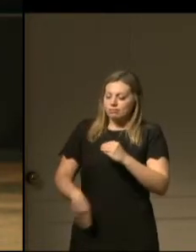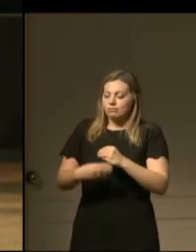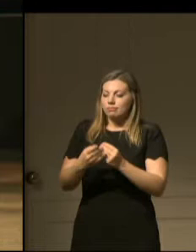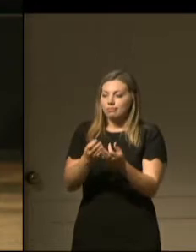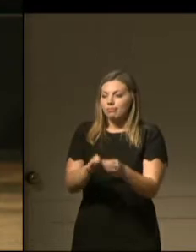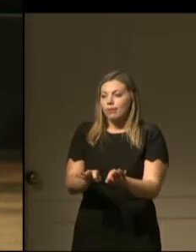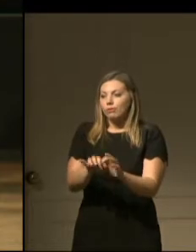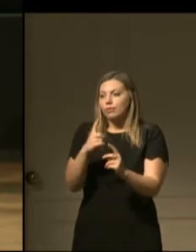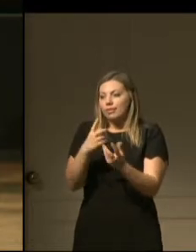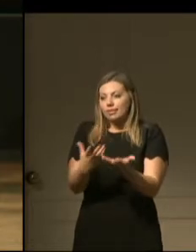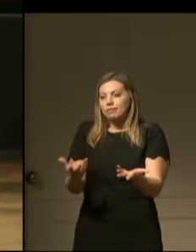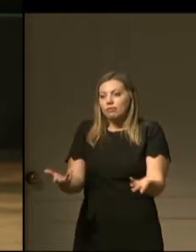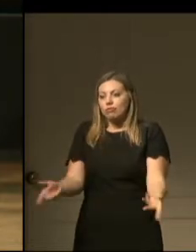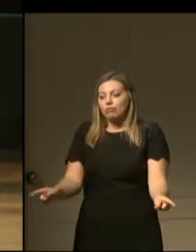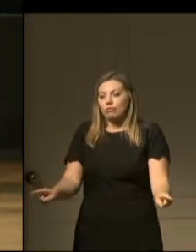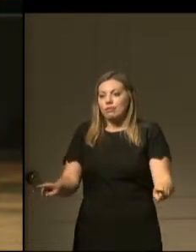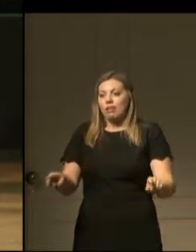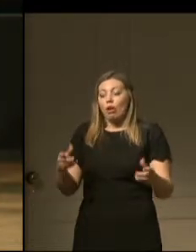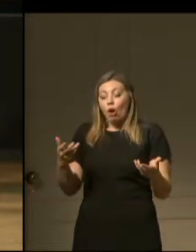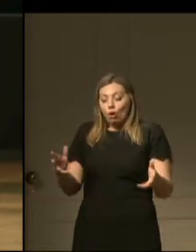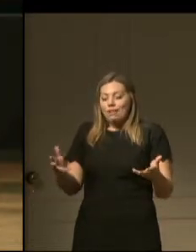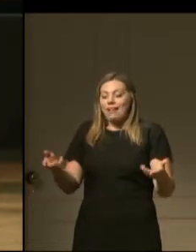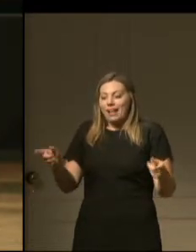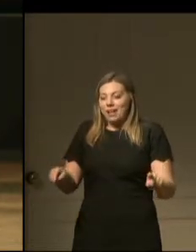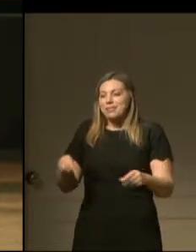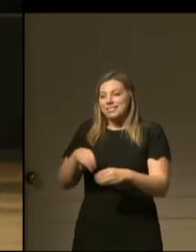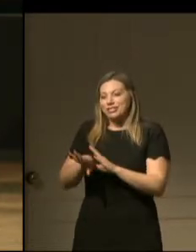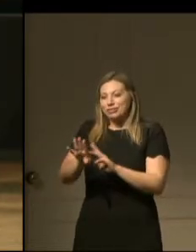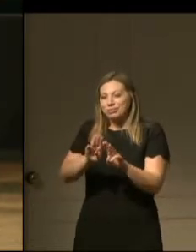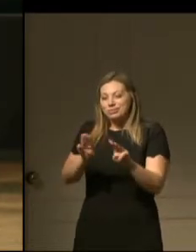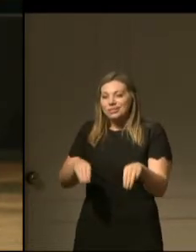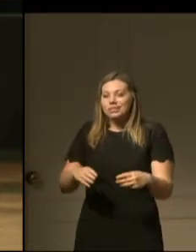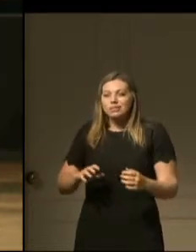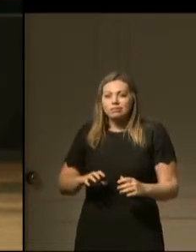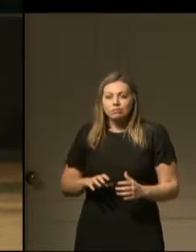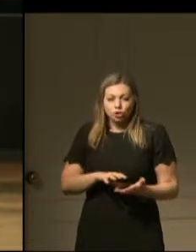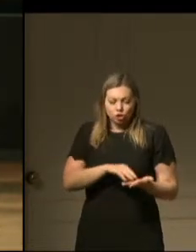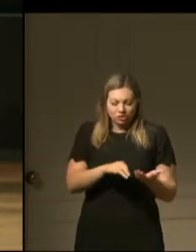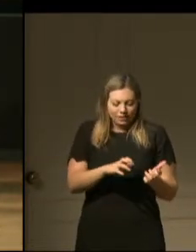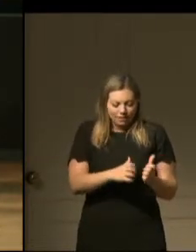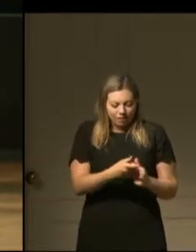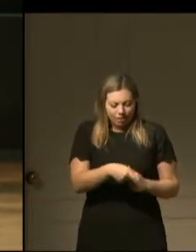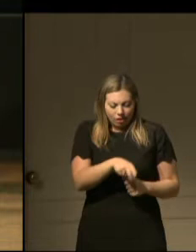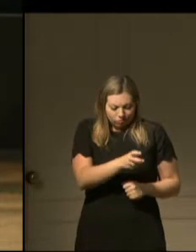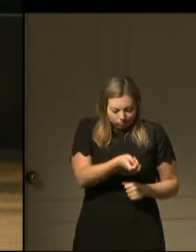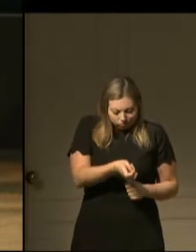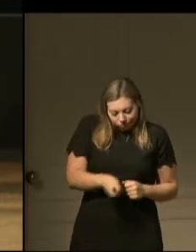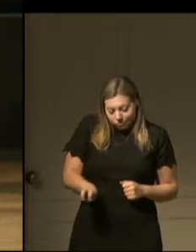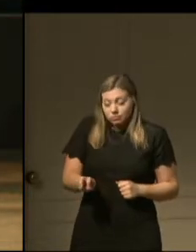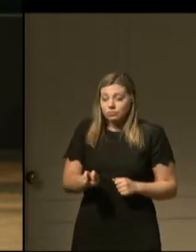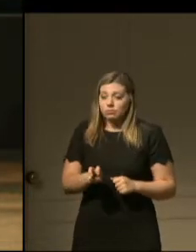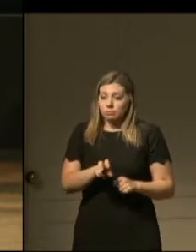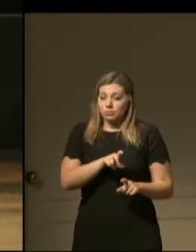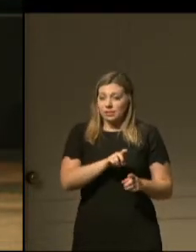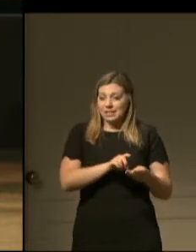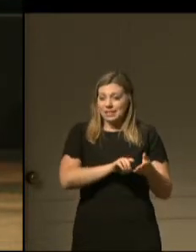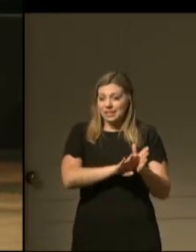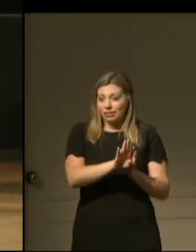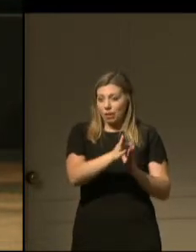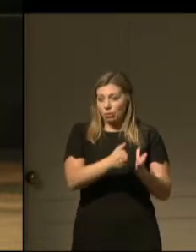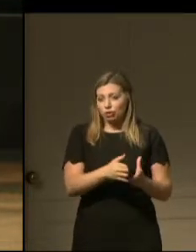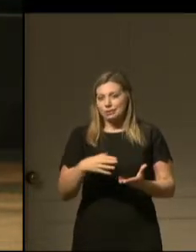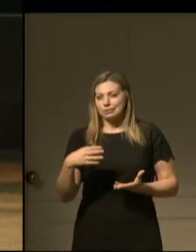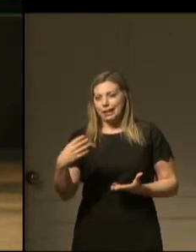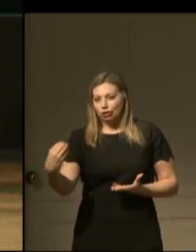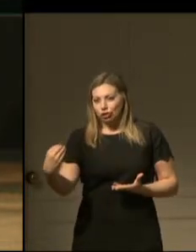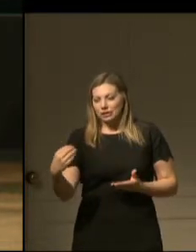already being done in your museums, and how can students move from being developers that are external